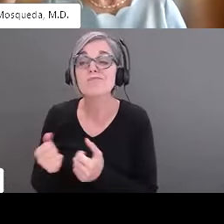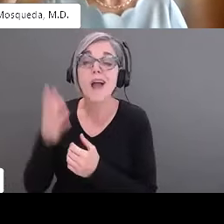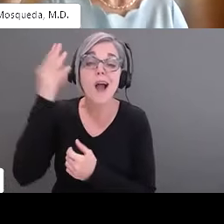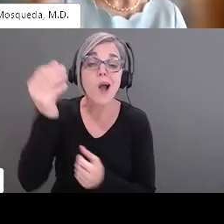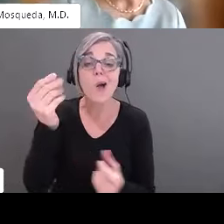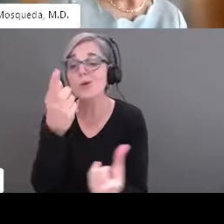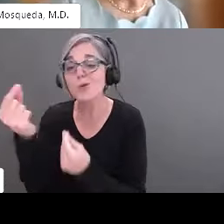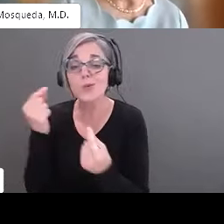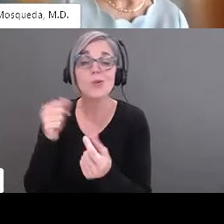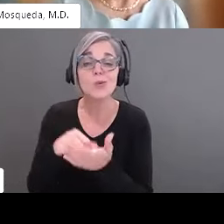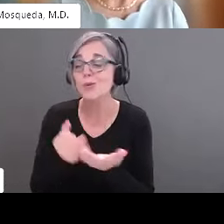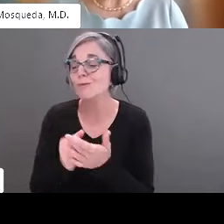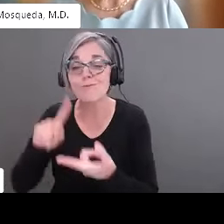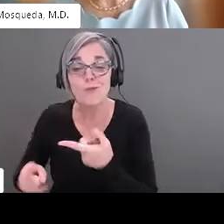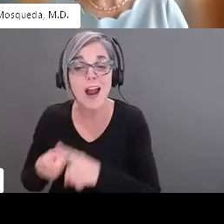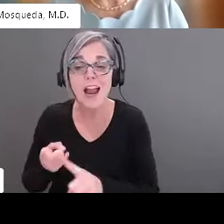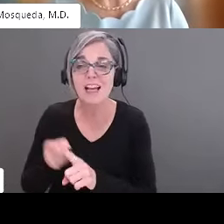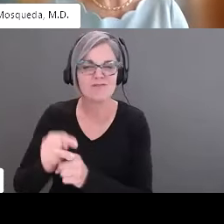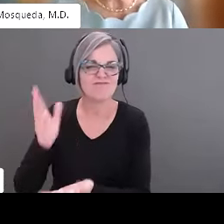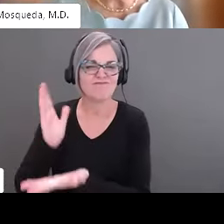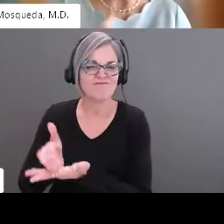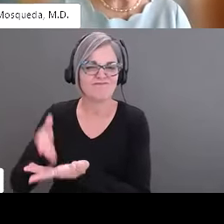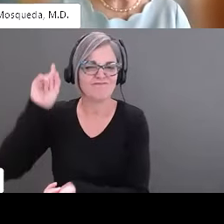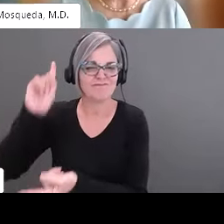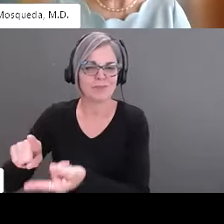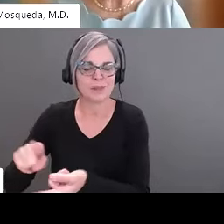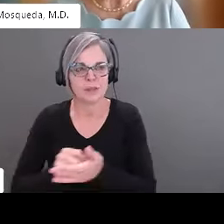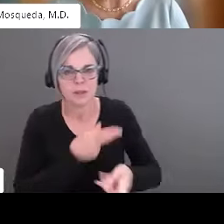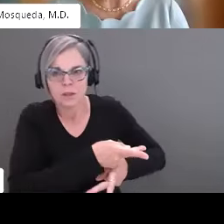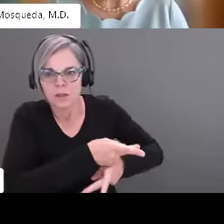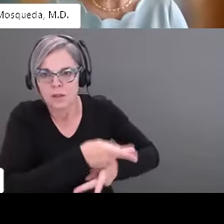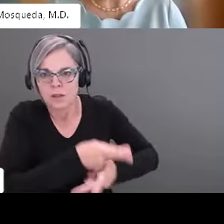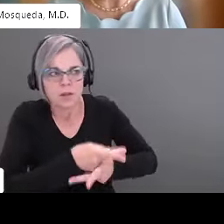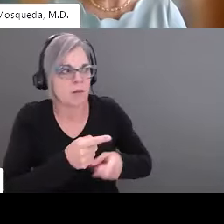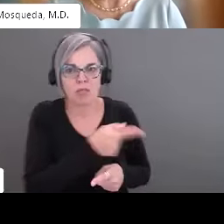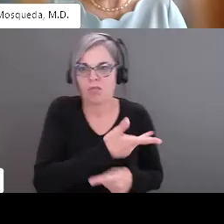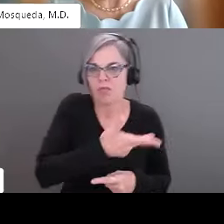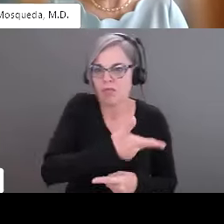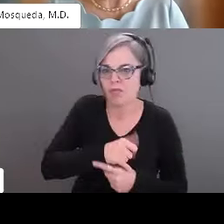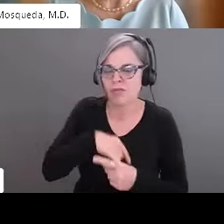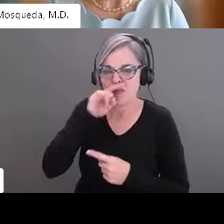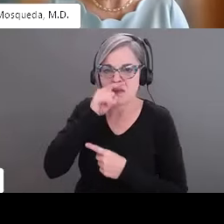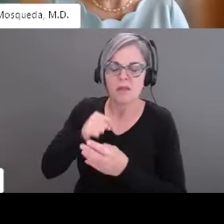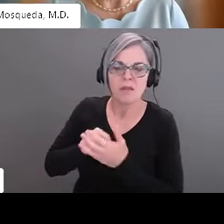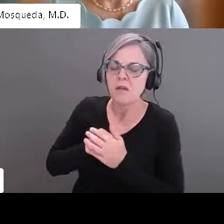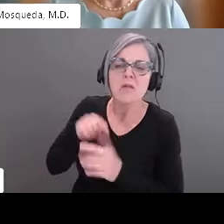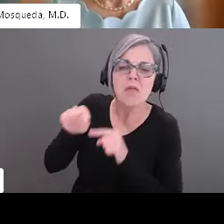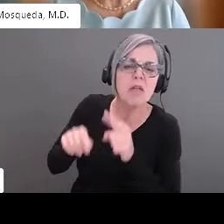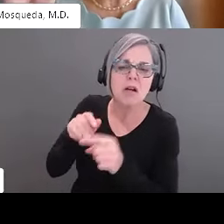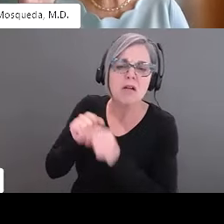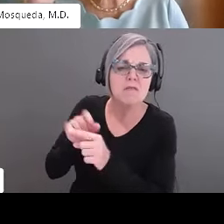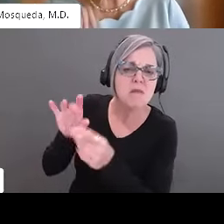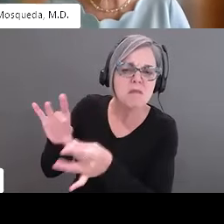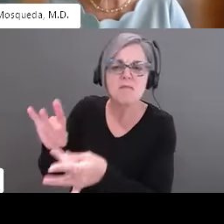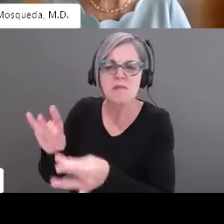She has to provide care for him and be around all the time, and the kids are always on her back, and she's feeling really isolated. So